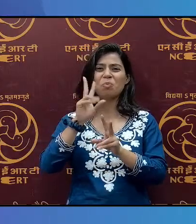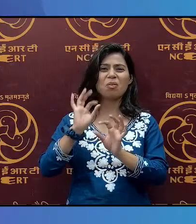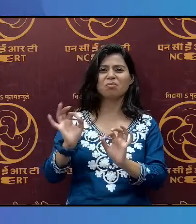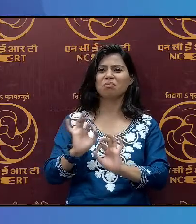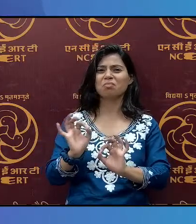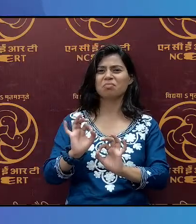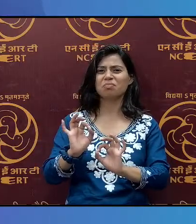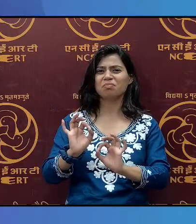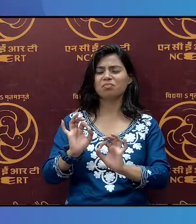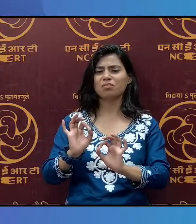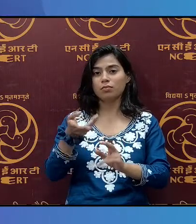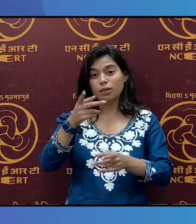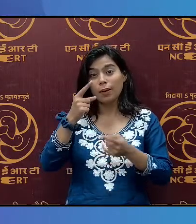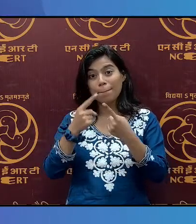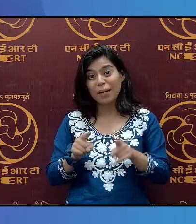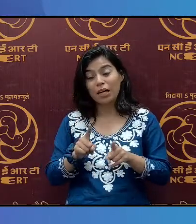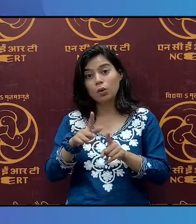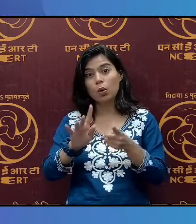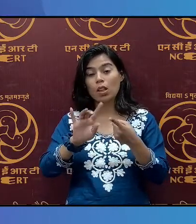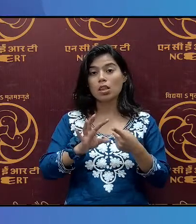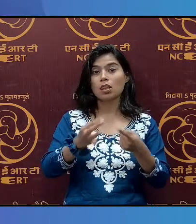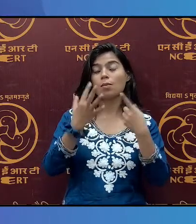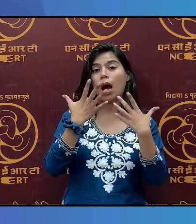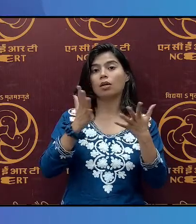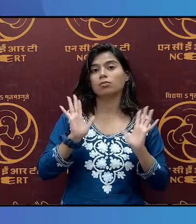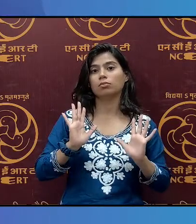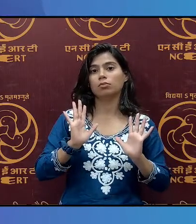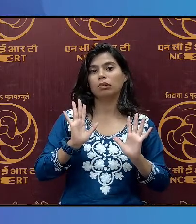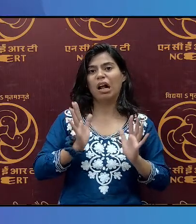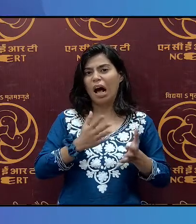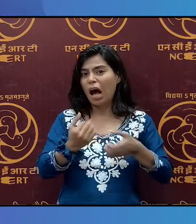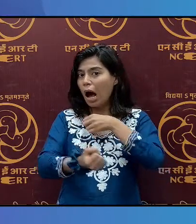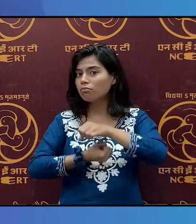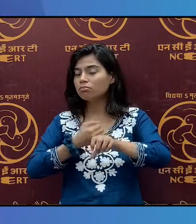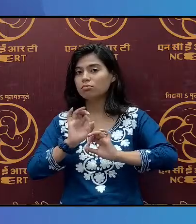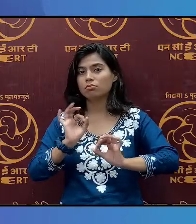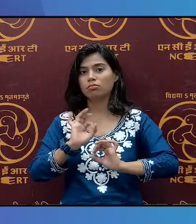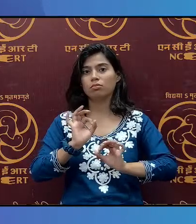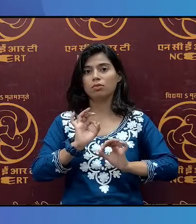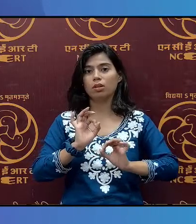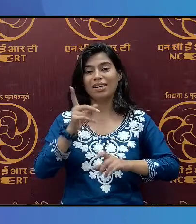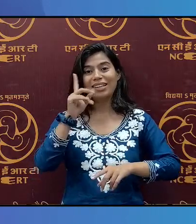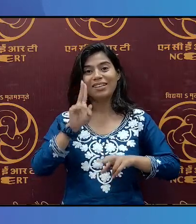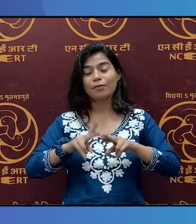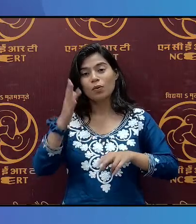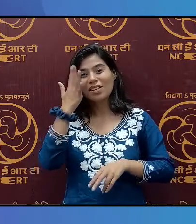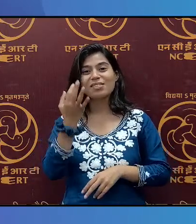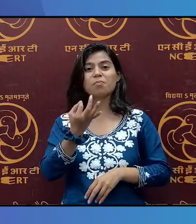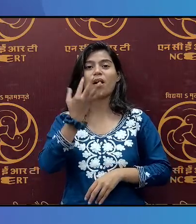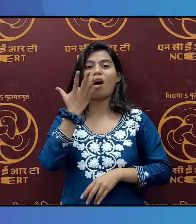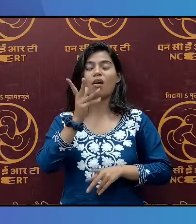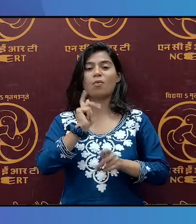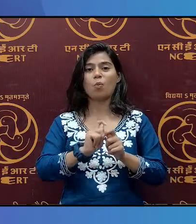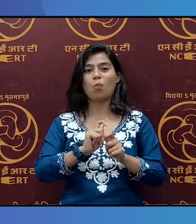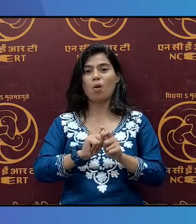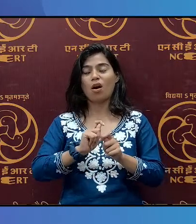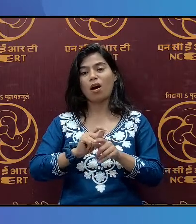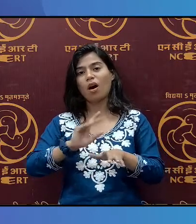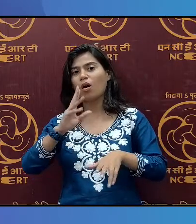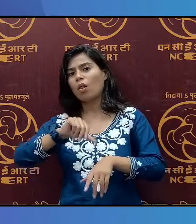learn smarter, not harder. That means you become a smart worker and not hard